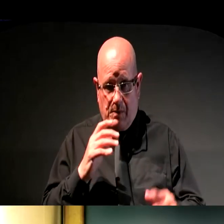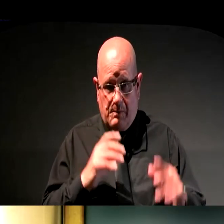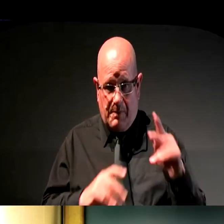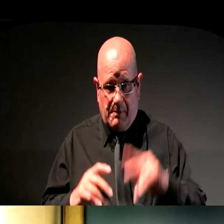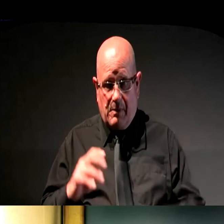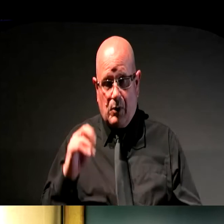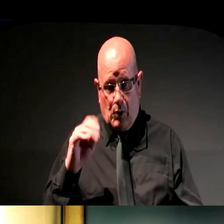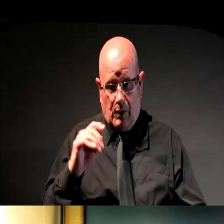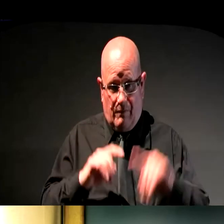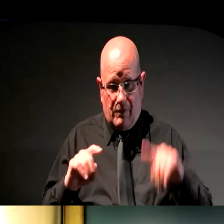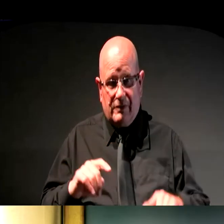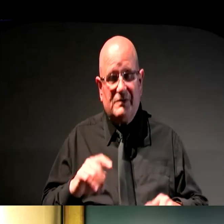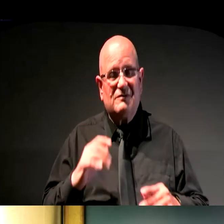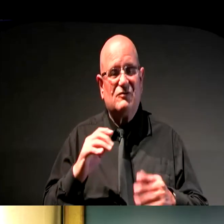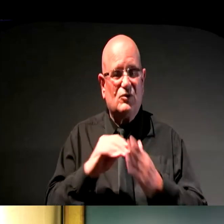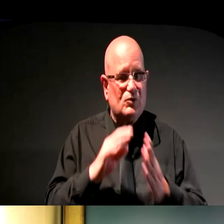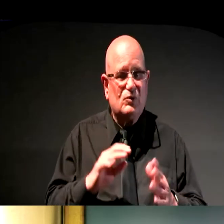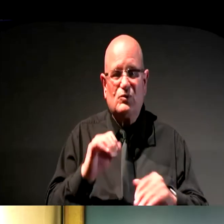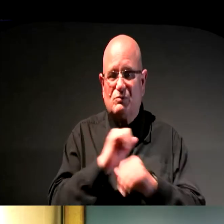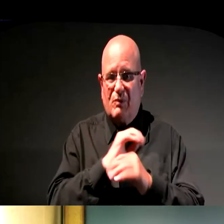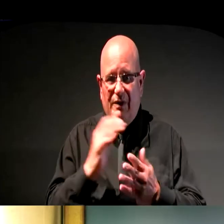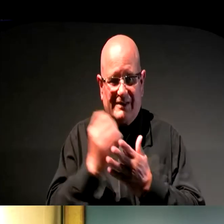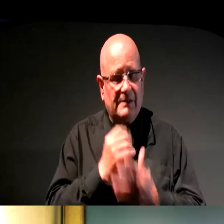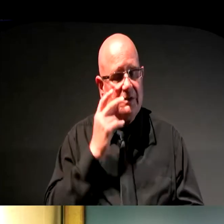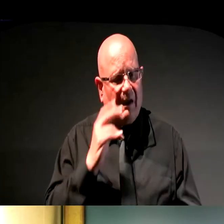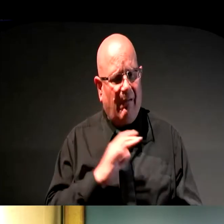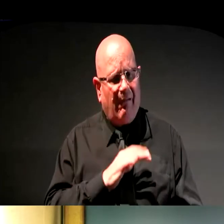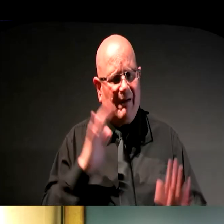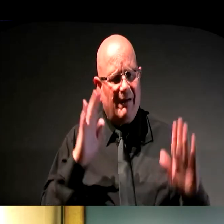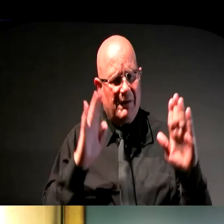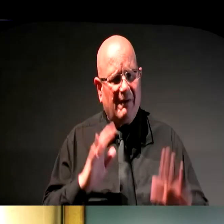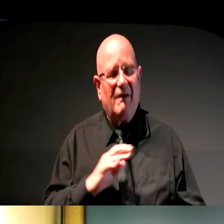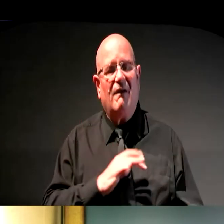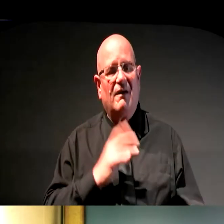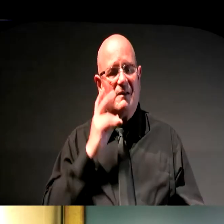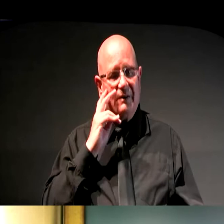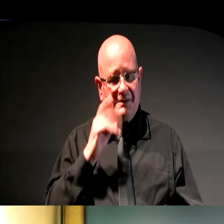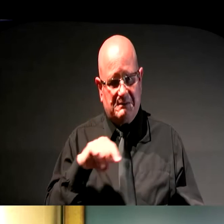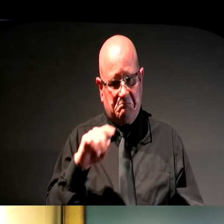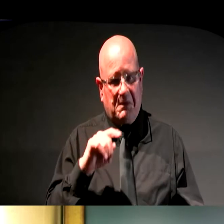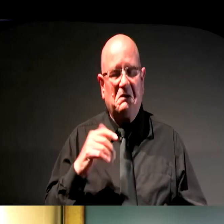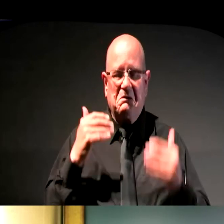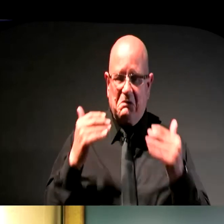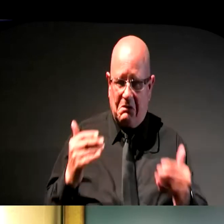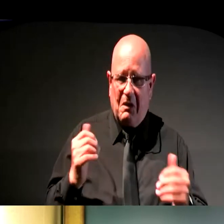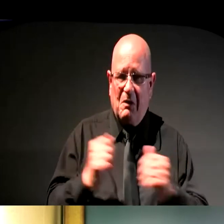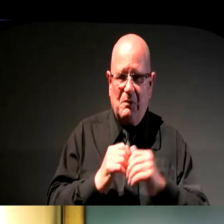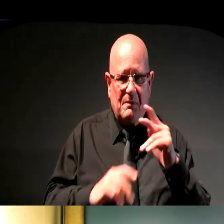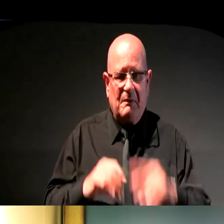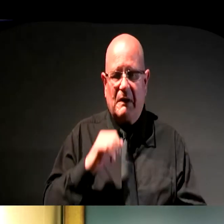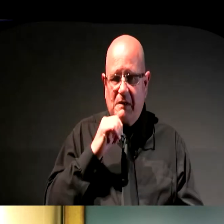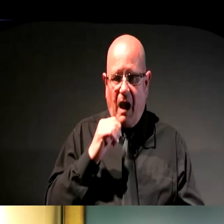they'll see that the productivity is great. They'll see that they're collegial. They'll see that they will get along with people. They'll see that it's not